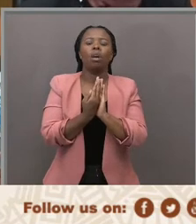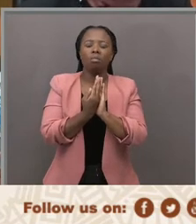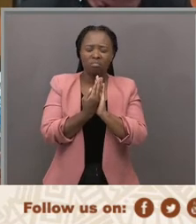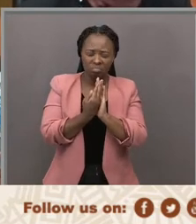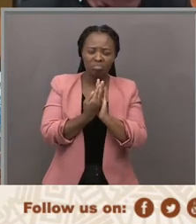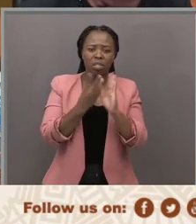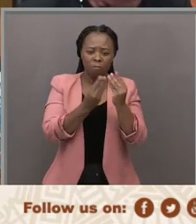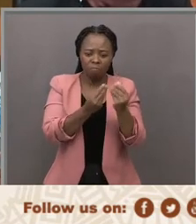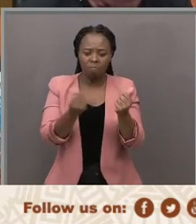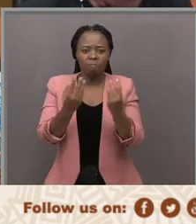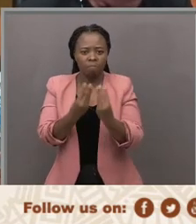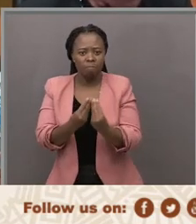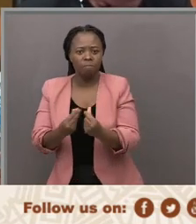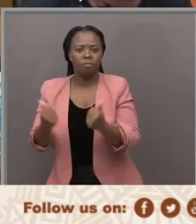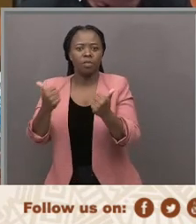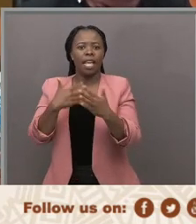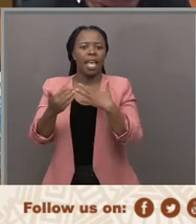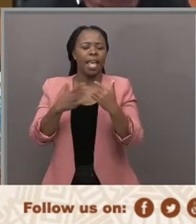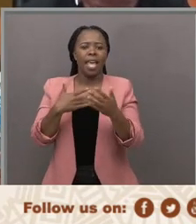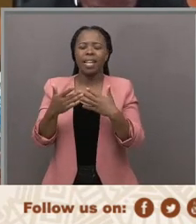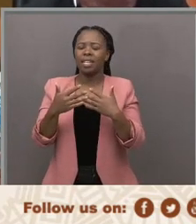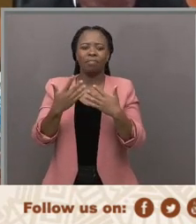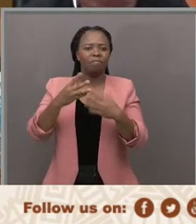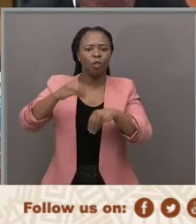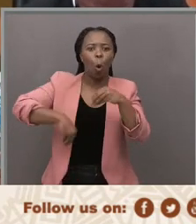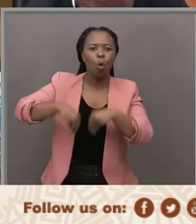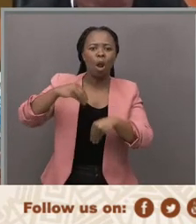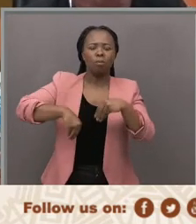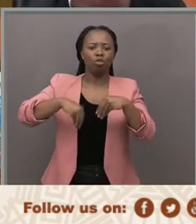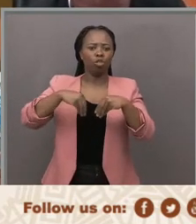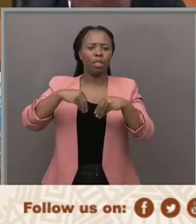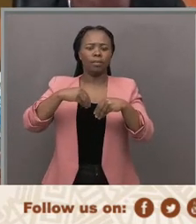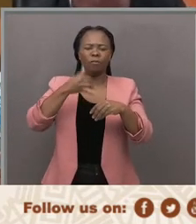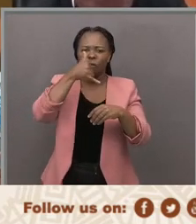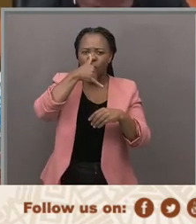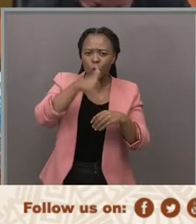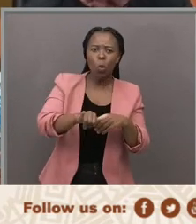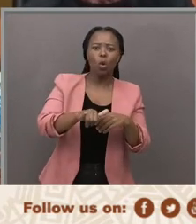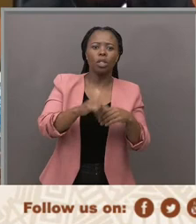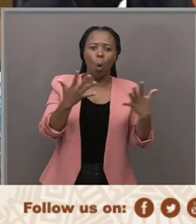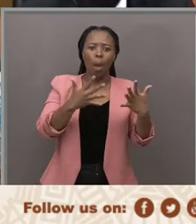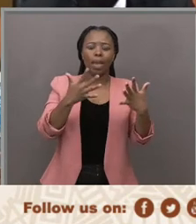of cases, any case of fraud and corruption in our system of government.